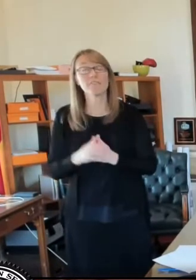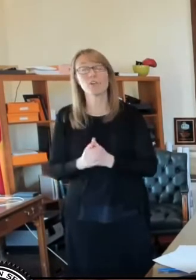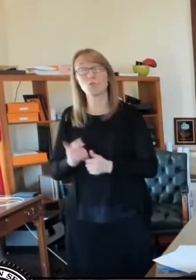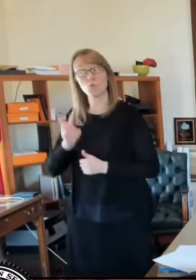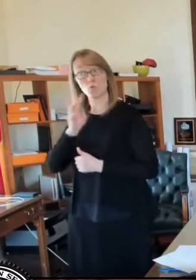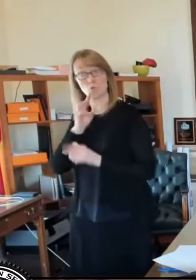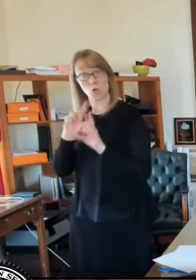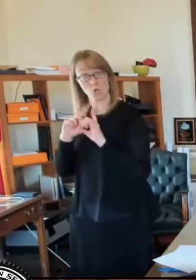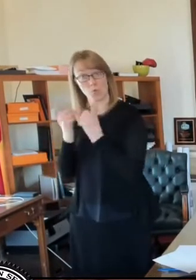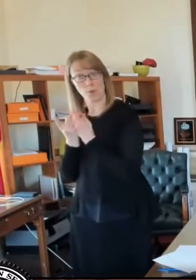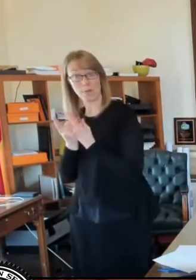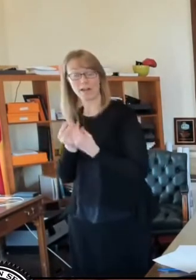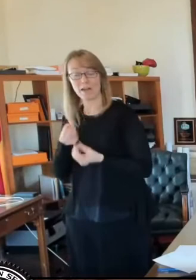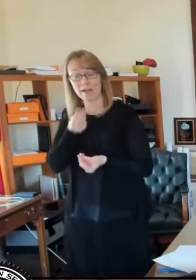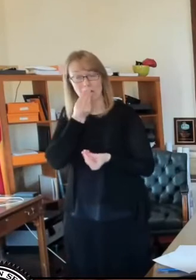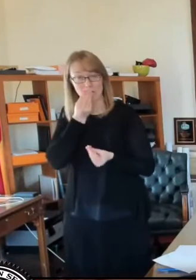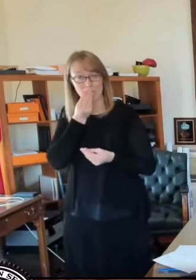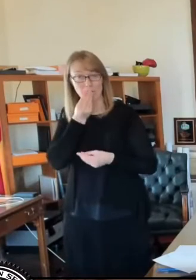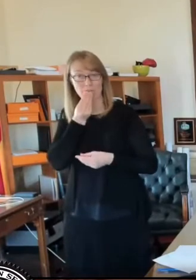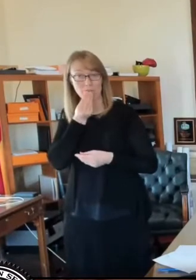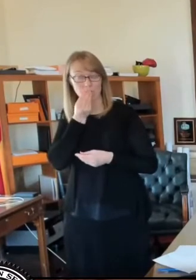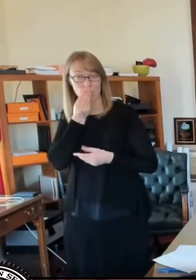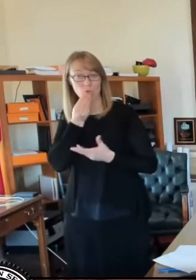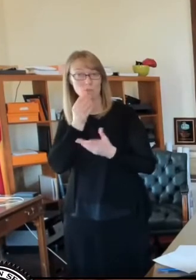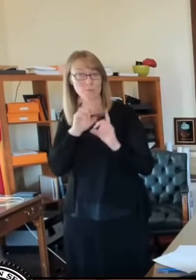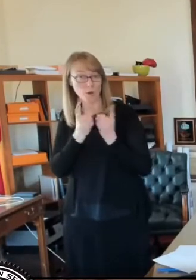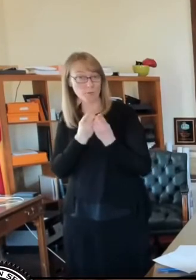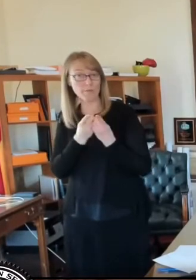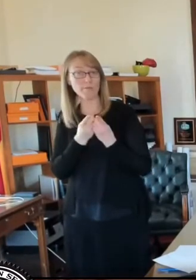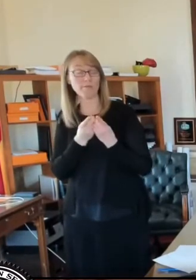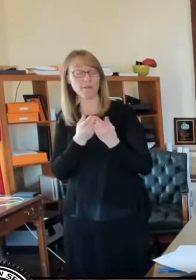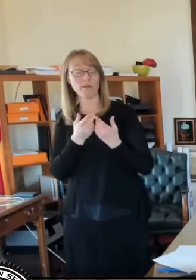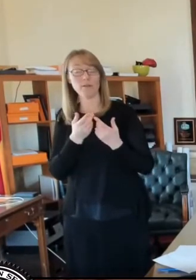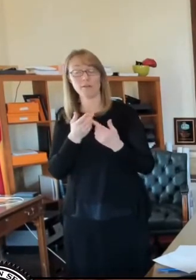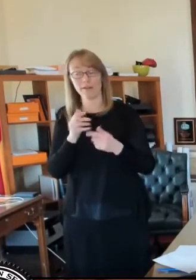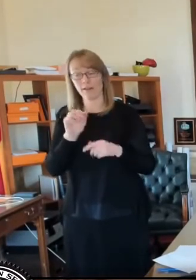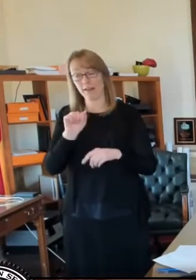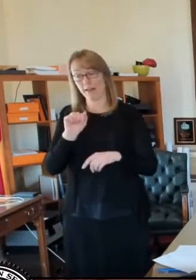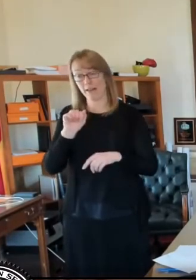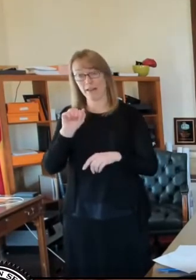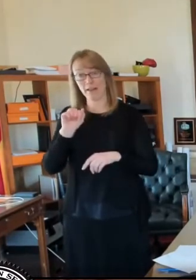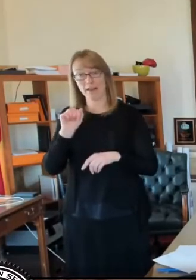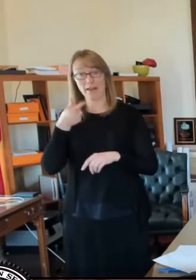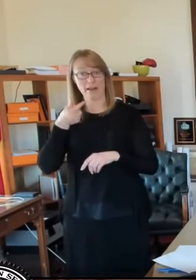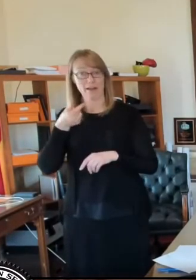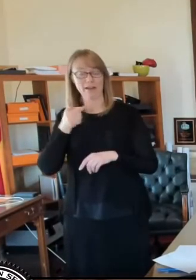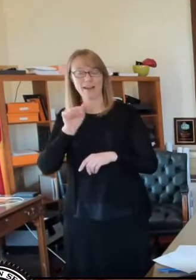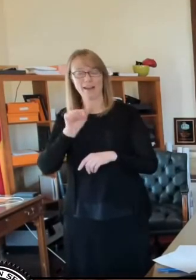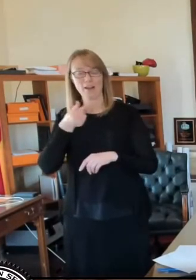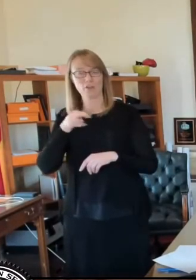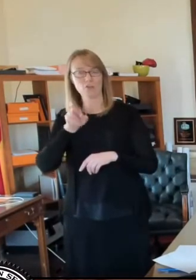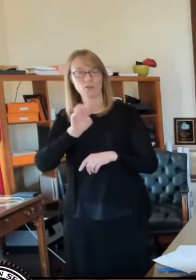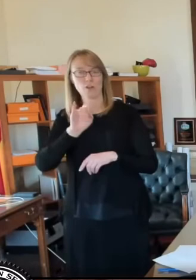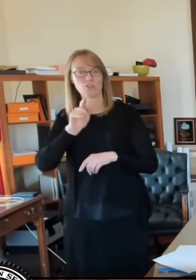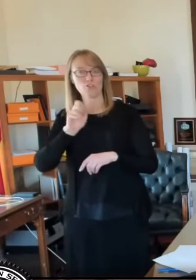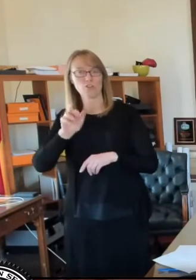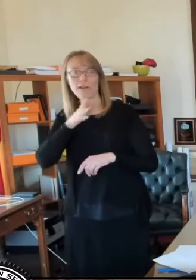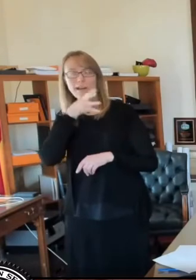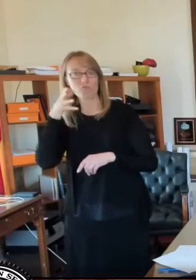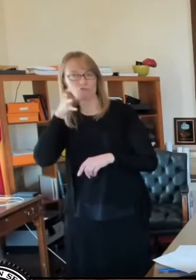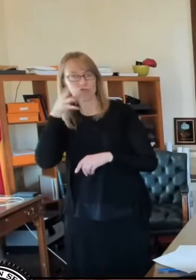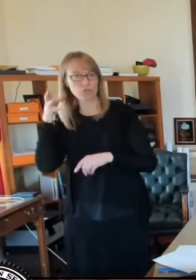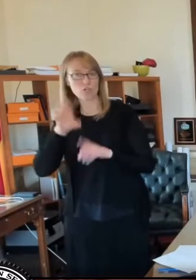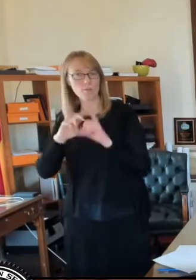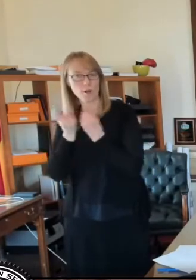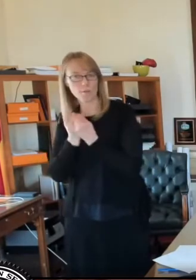and agriculture workers, it says. So when I envision that as it applies to the city, we have food inspectors who go to